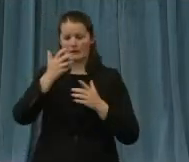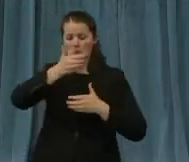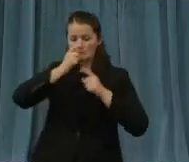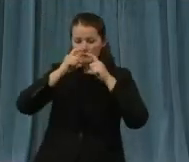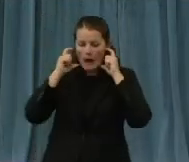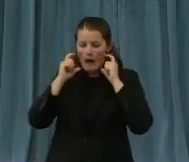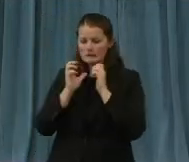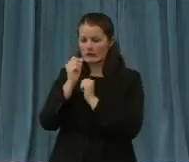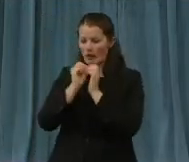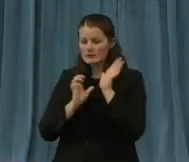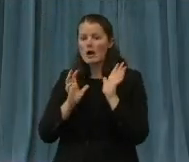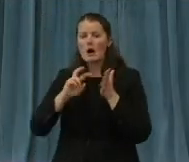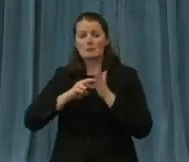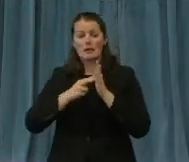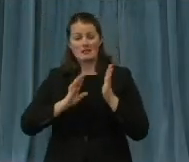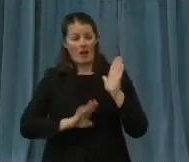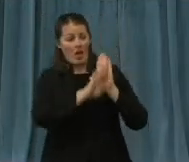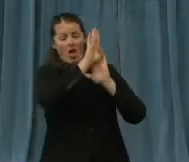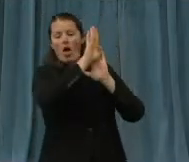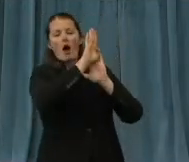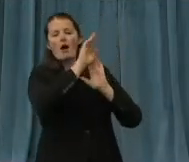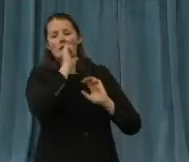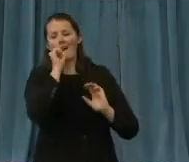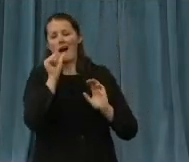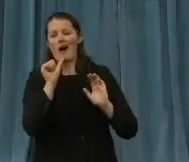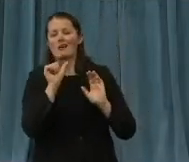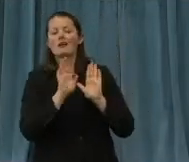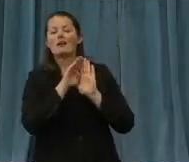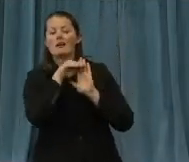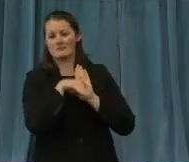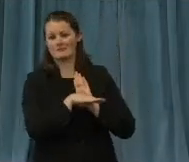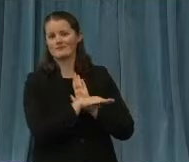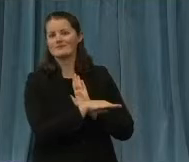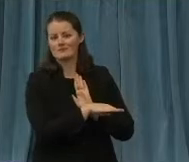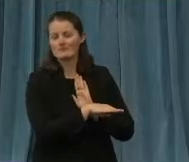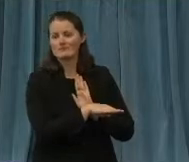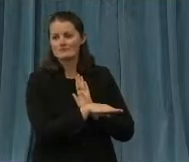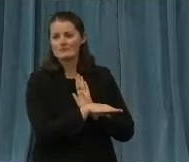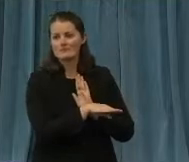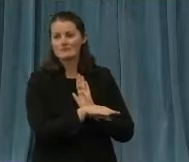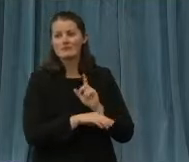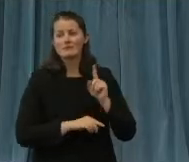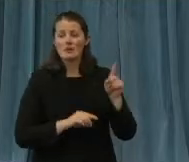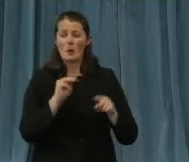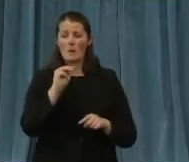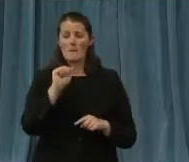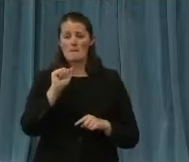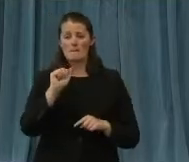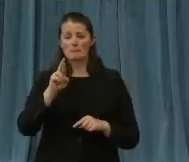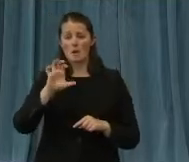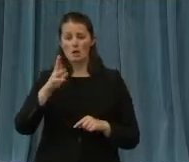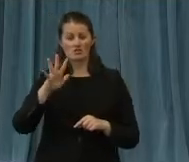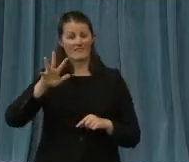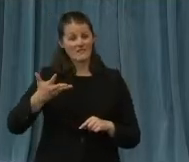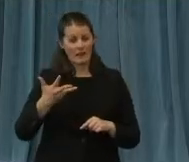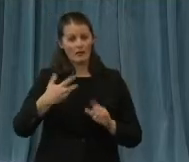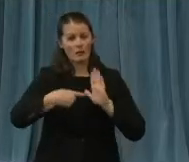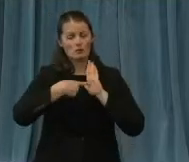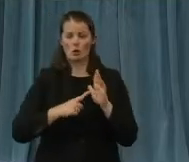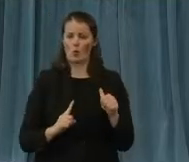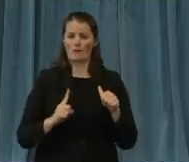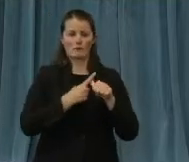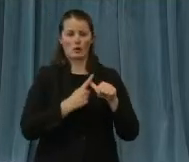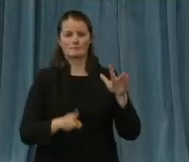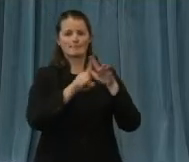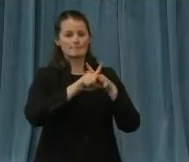first confirmed case of COVID-19 on March 5th, and then progressively shows some of the control measures that the governor's office has